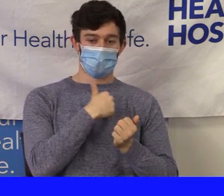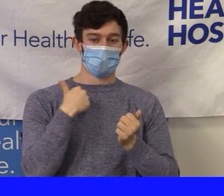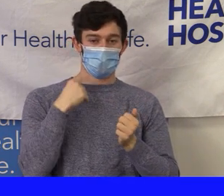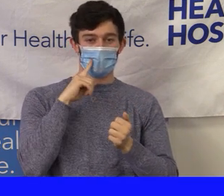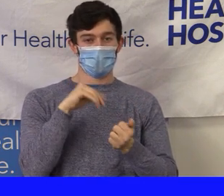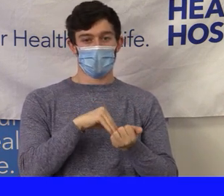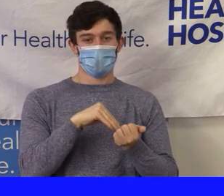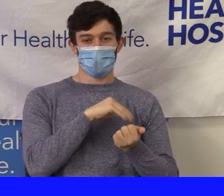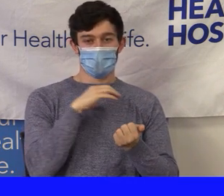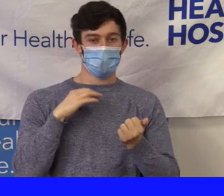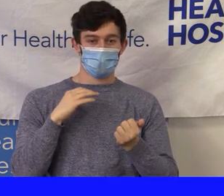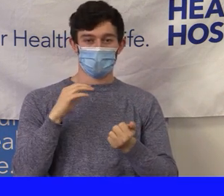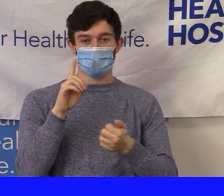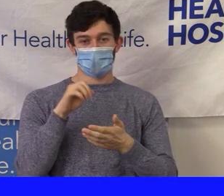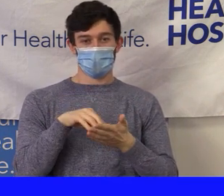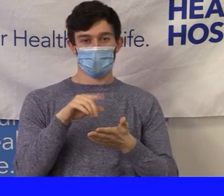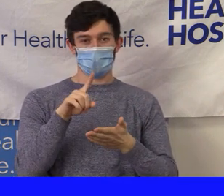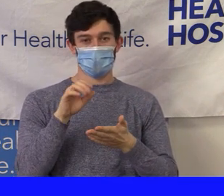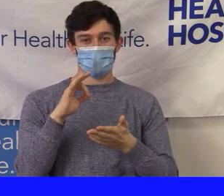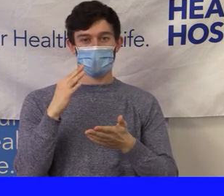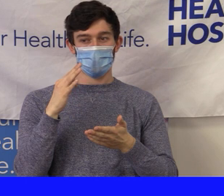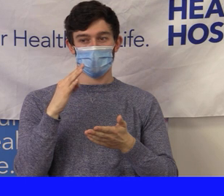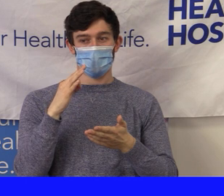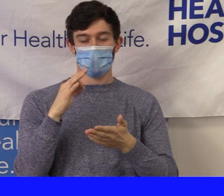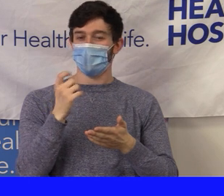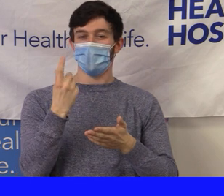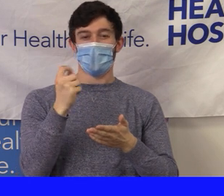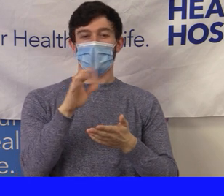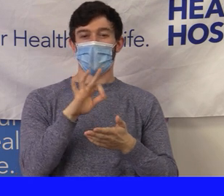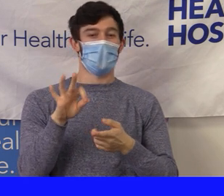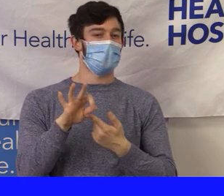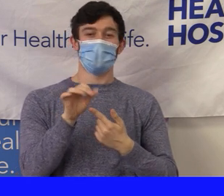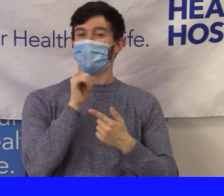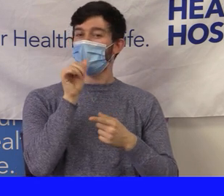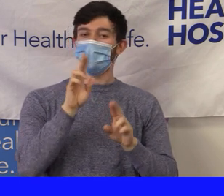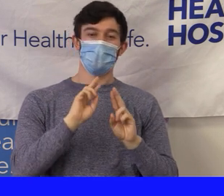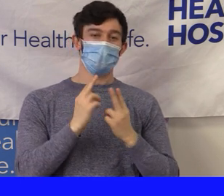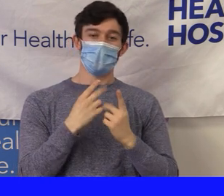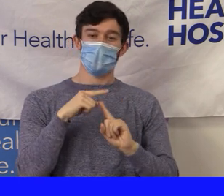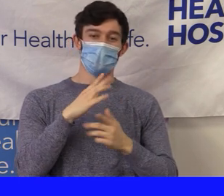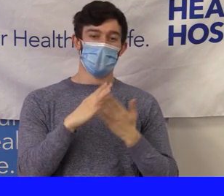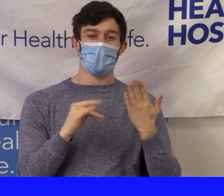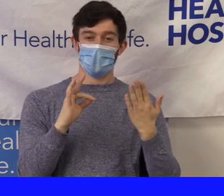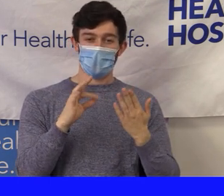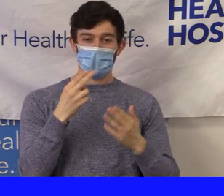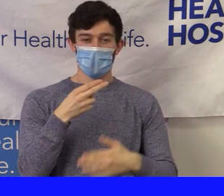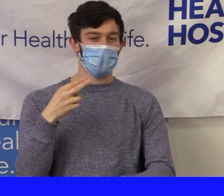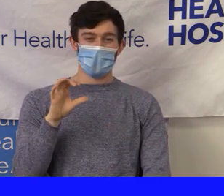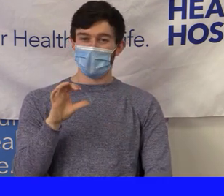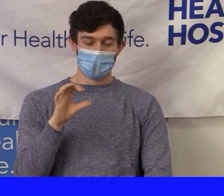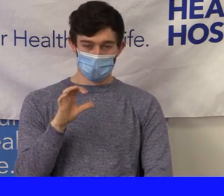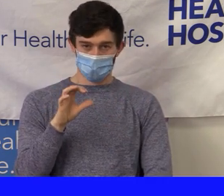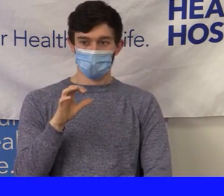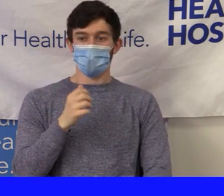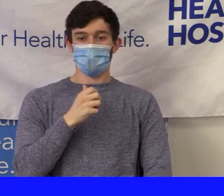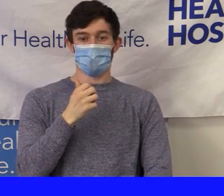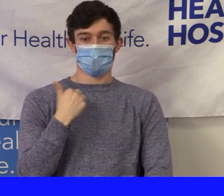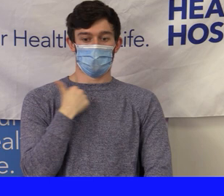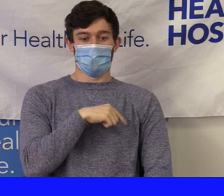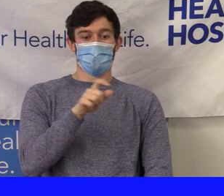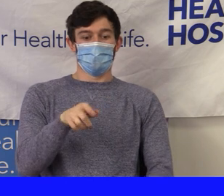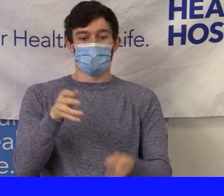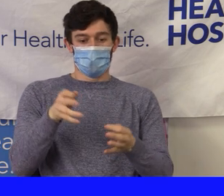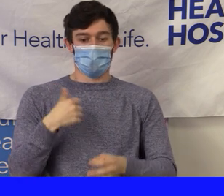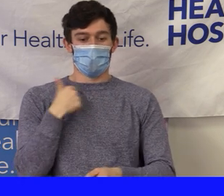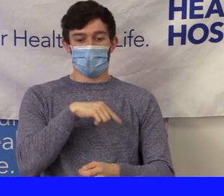Council. 1199 was not a union that was part of Health and Hospitals, which led us to need to decide